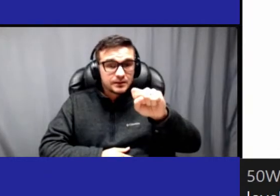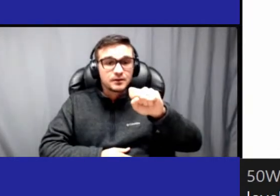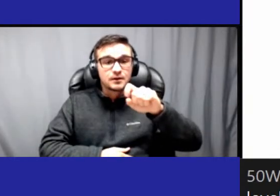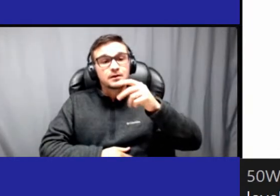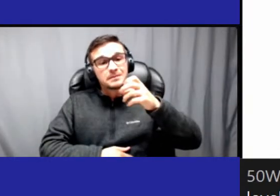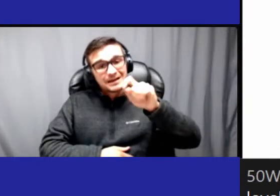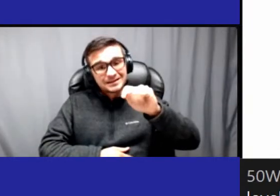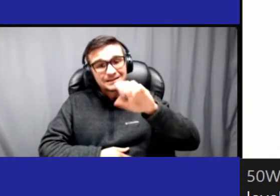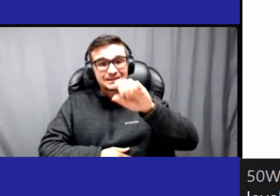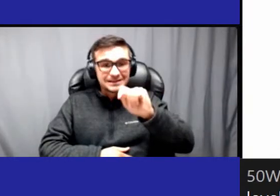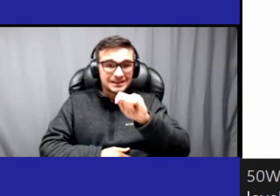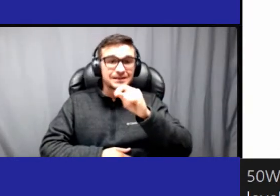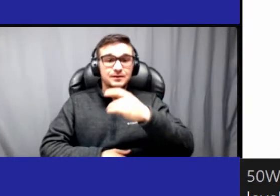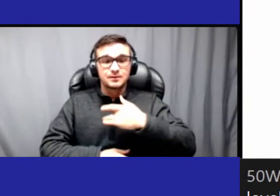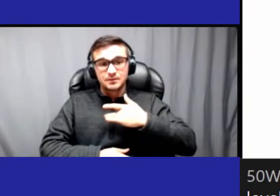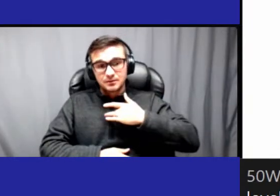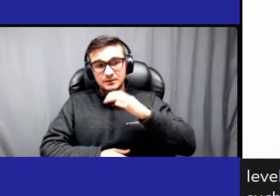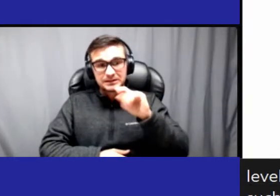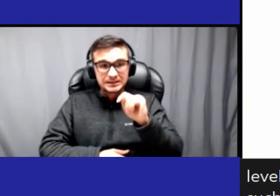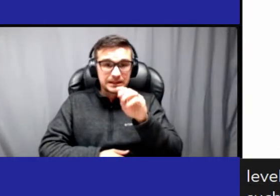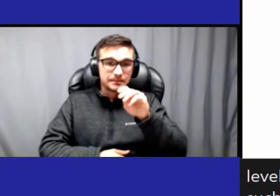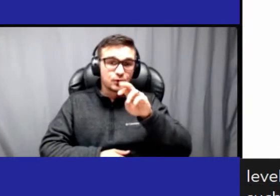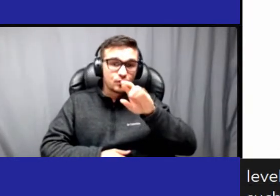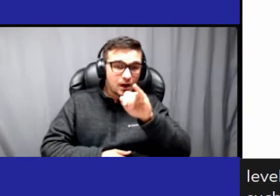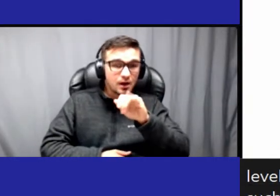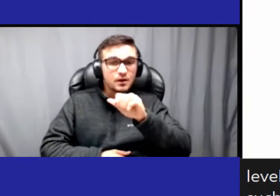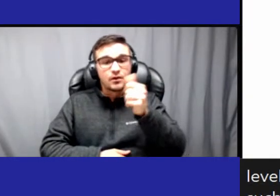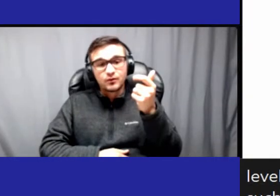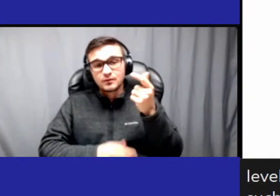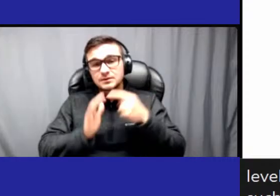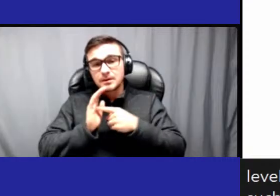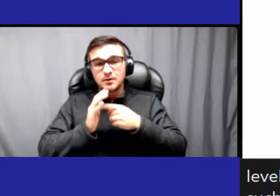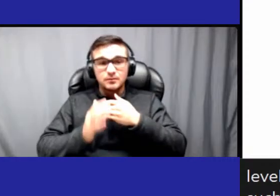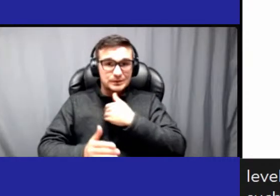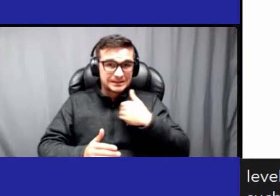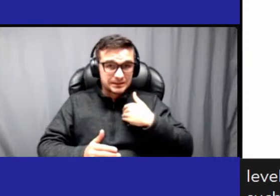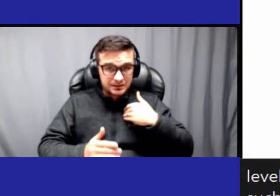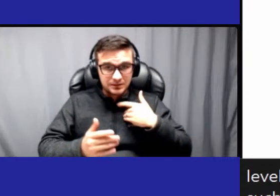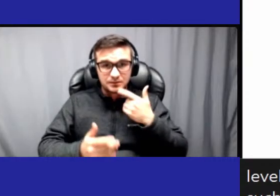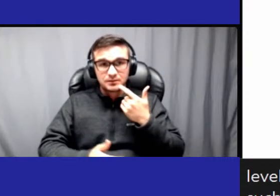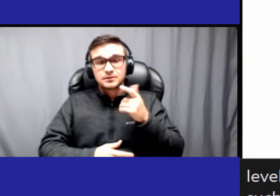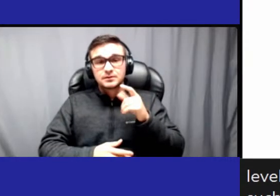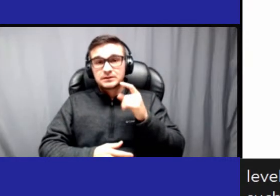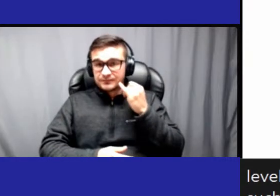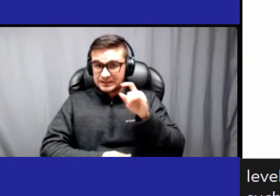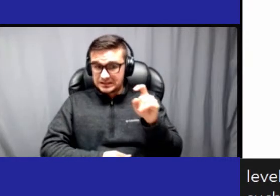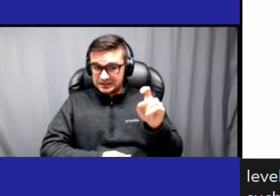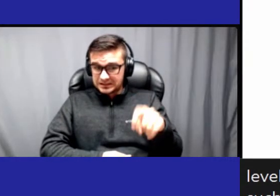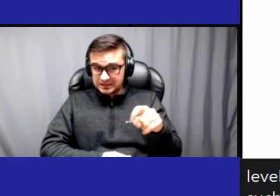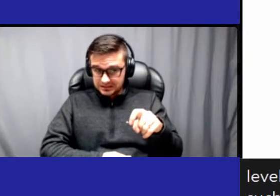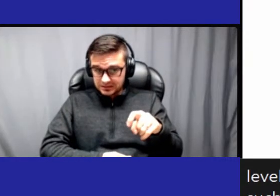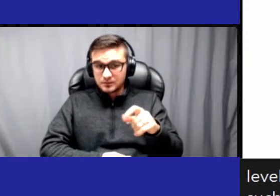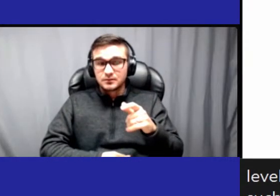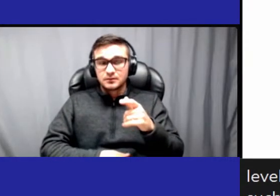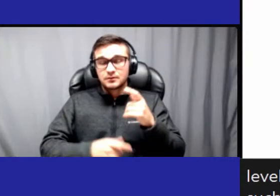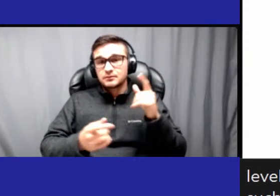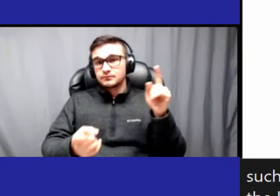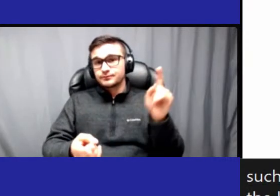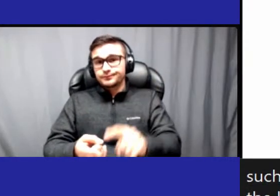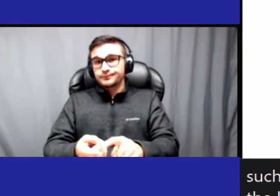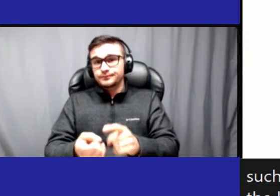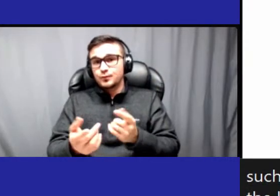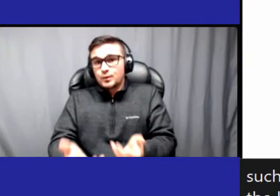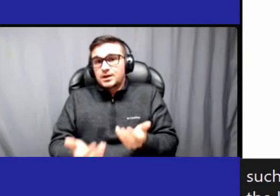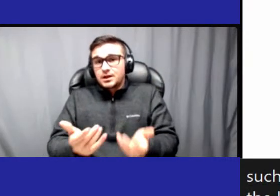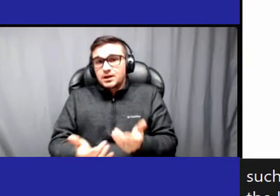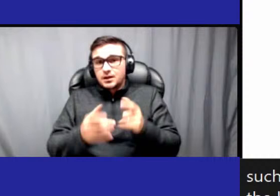advanced imaging procedures such as breast MRI when needed to minimize the potential risk of extended wait times while the health system builds